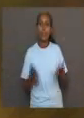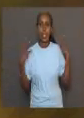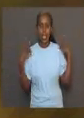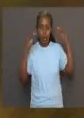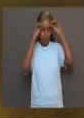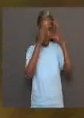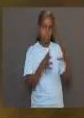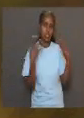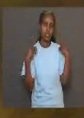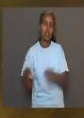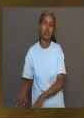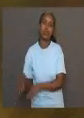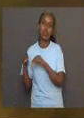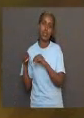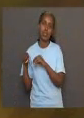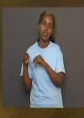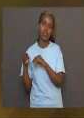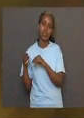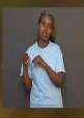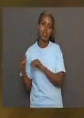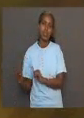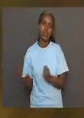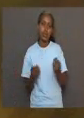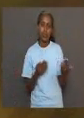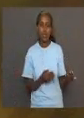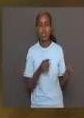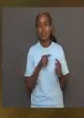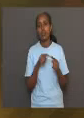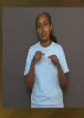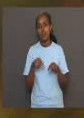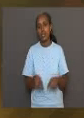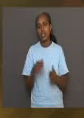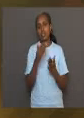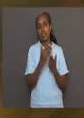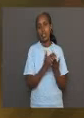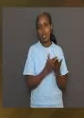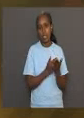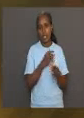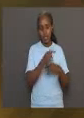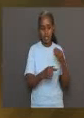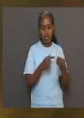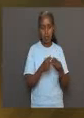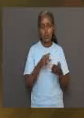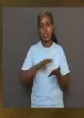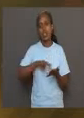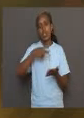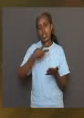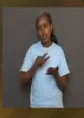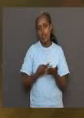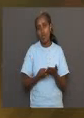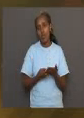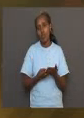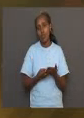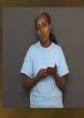Hello, teacher. Hello, students. Welcome to today's lesson about the volume of